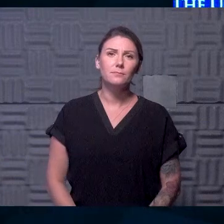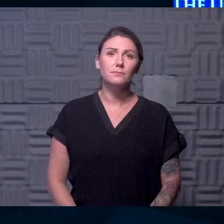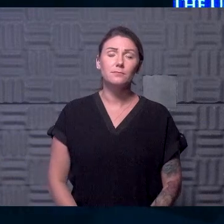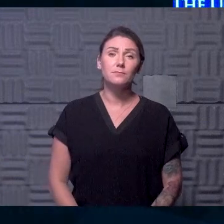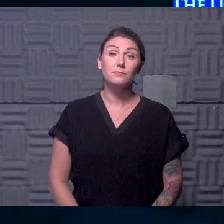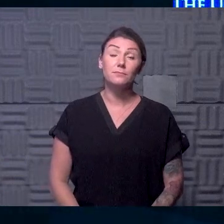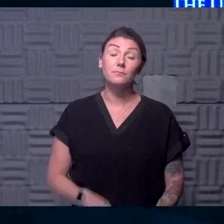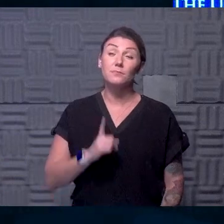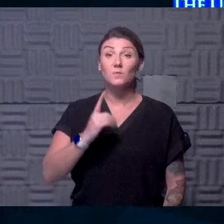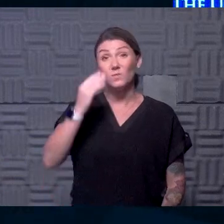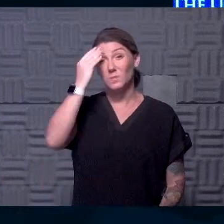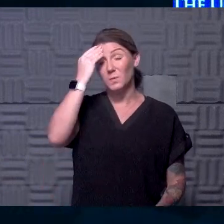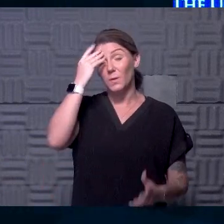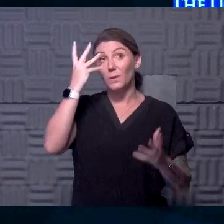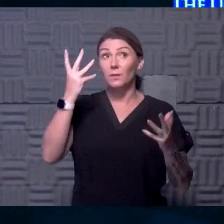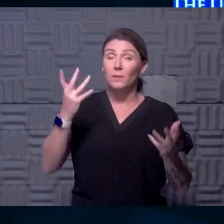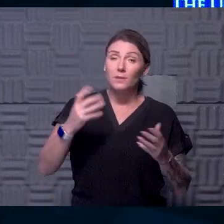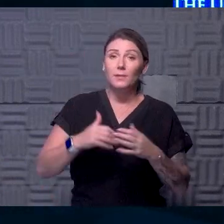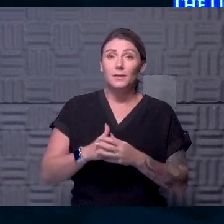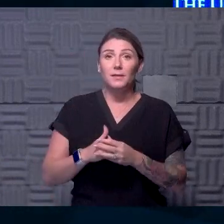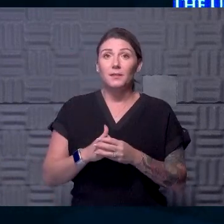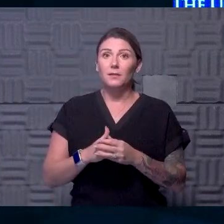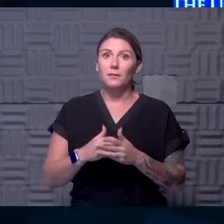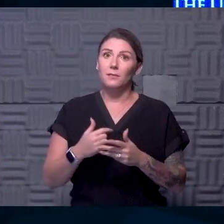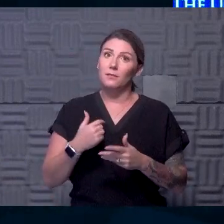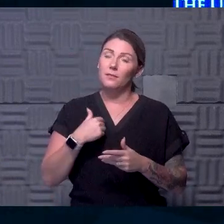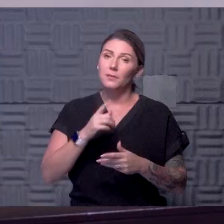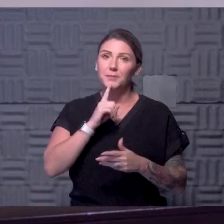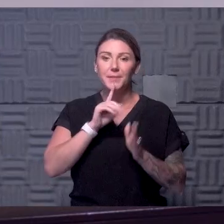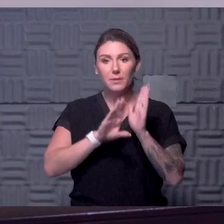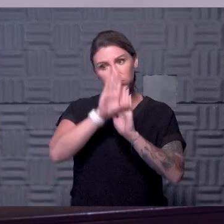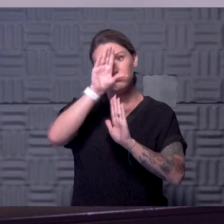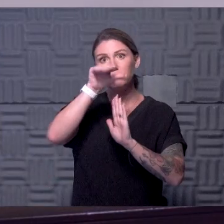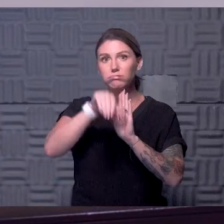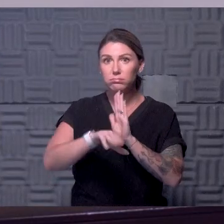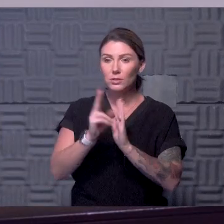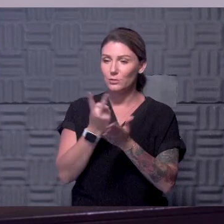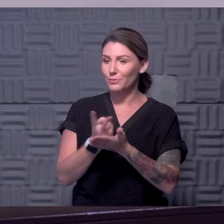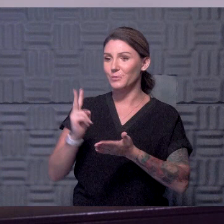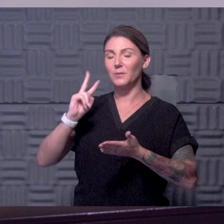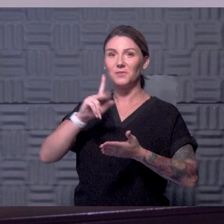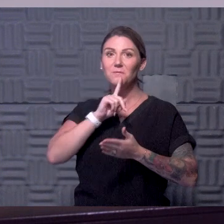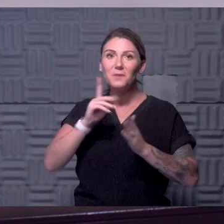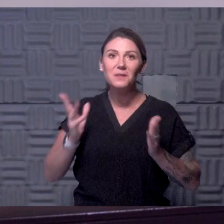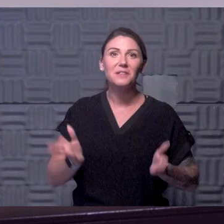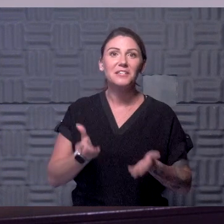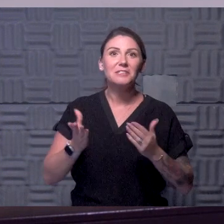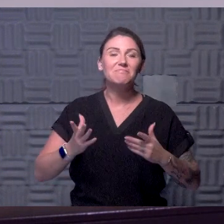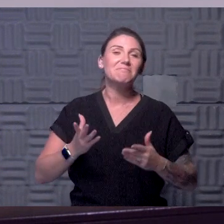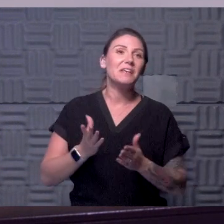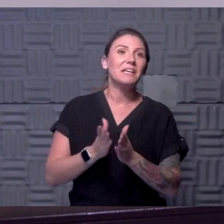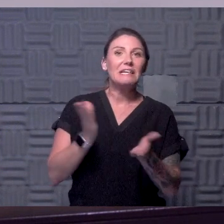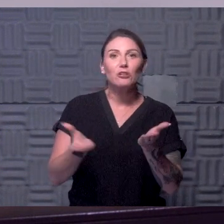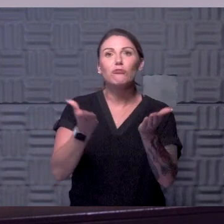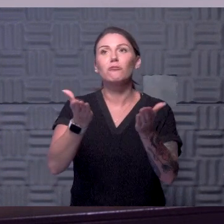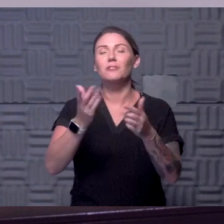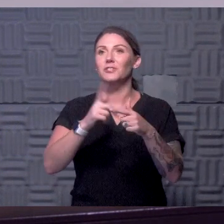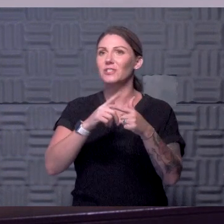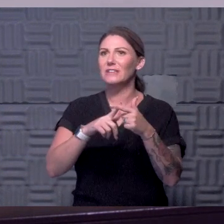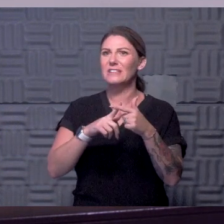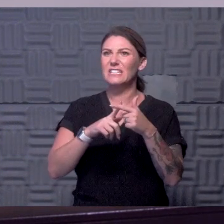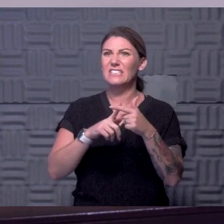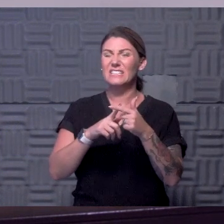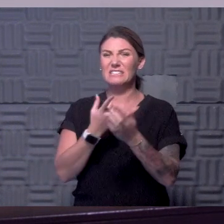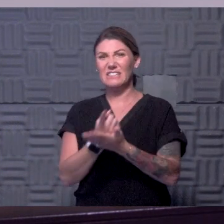Well, you know what, Steve? I'm on a roller coaster. 2 weeks ago, I was very encouraged. Last week, I was discouraged. Then I got encouraged again.